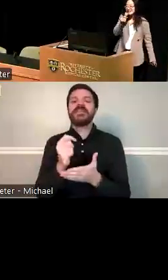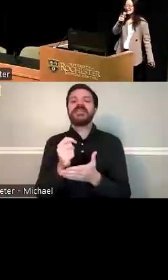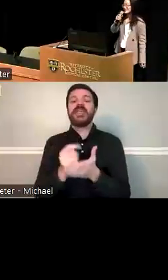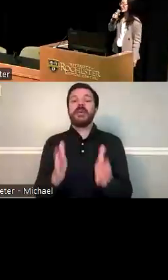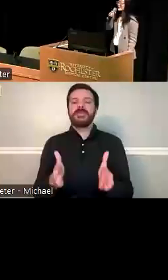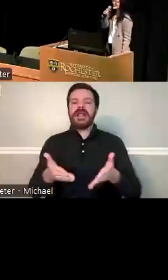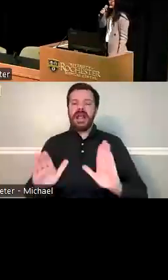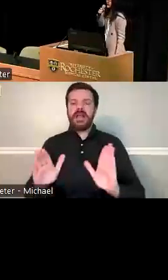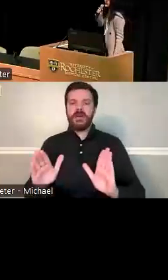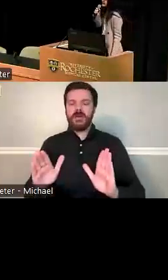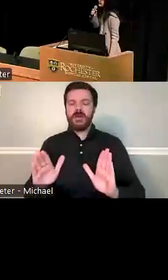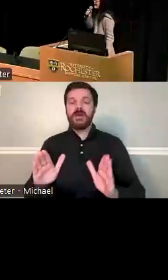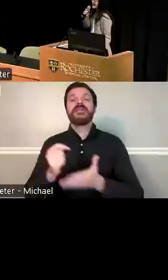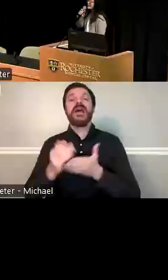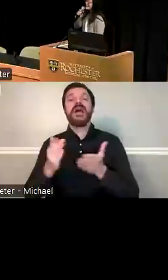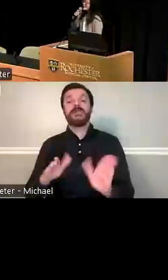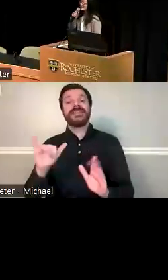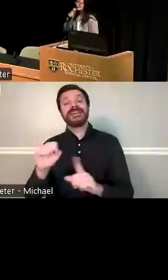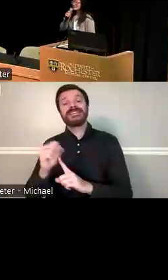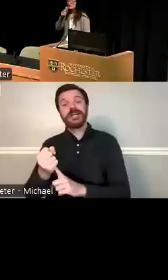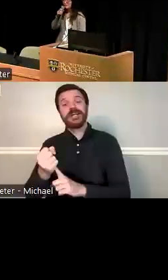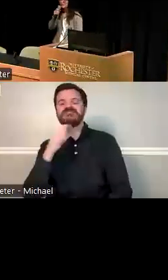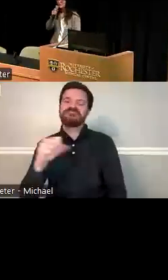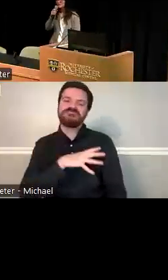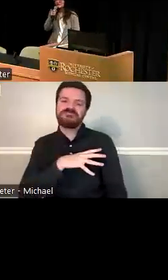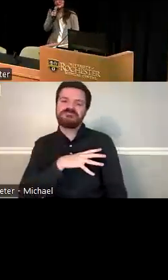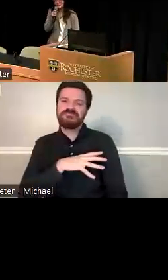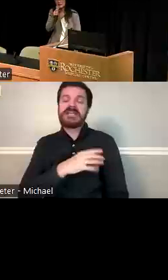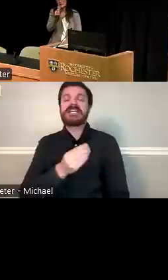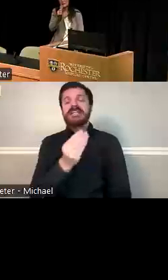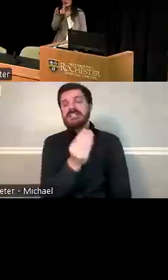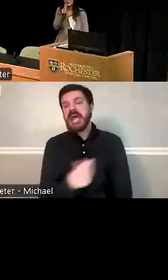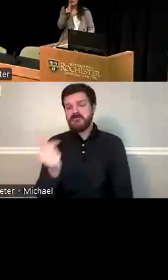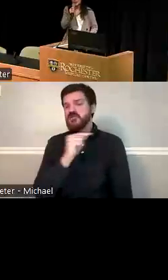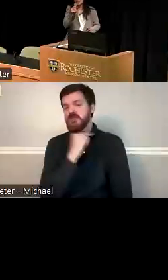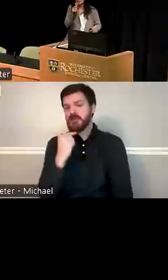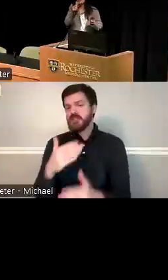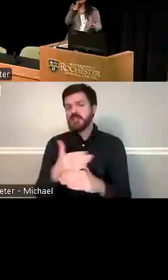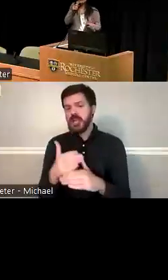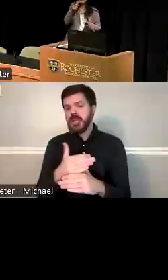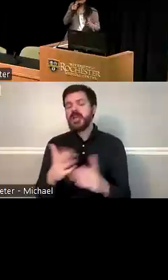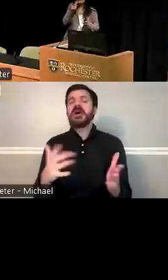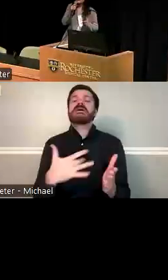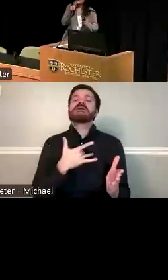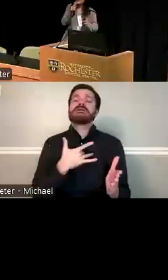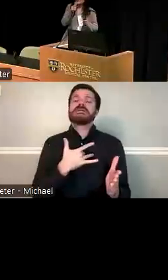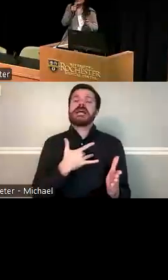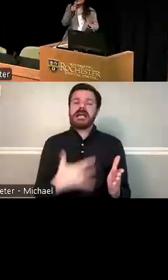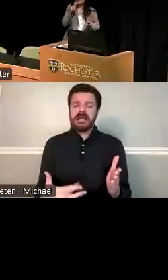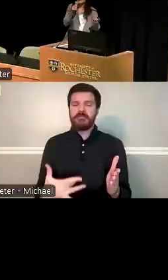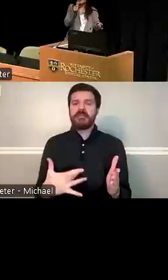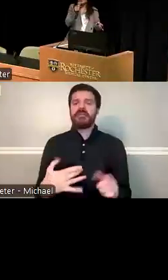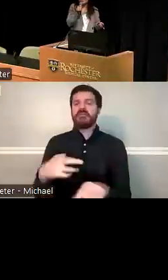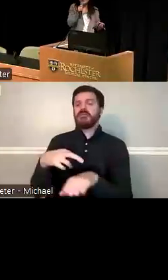this case, the therapist allowed it. And the several chaplains have shared that while they tend to refer their